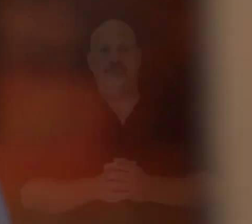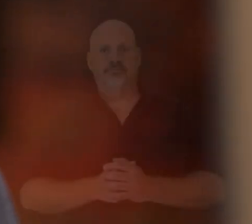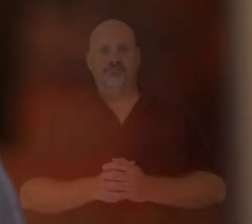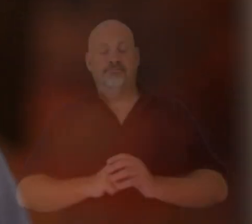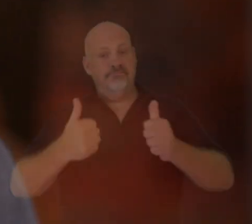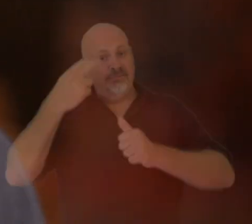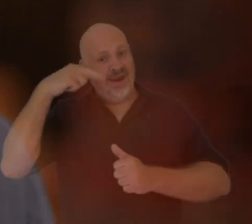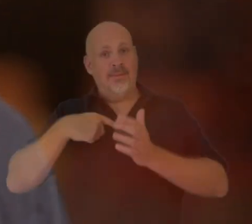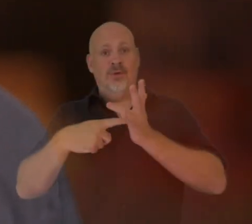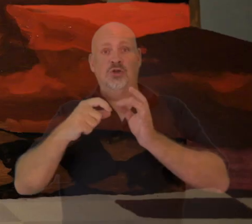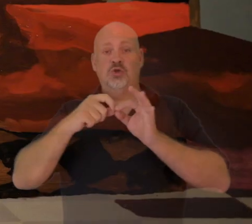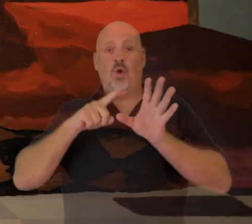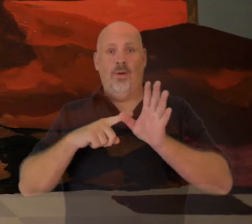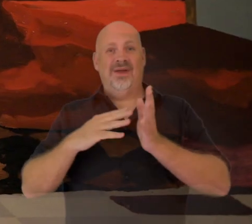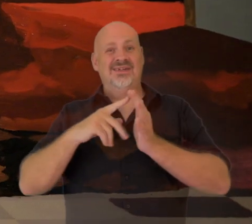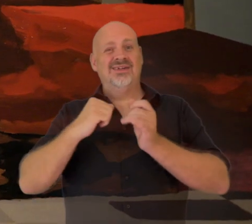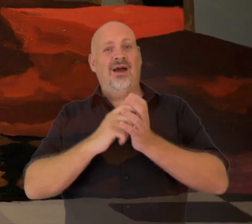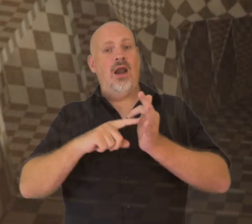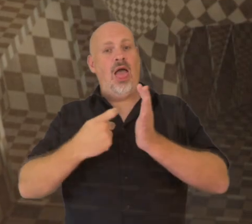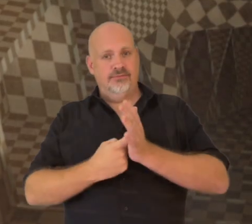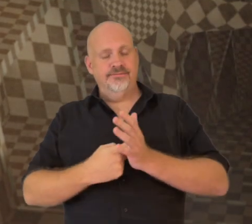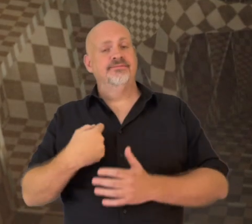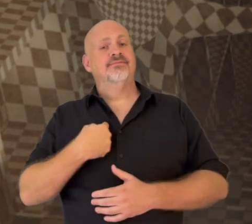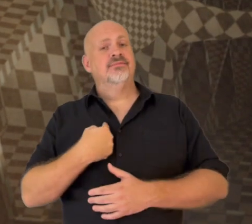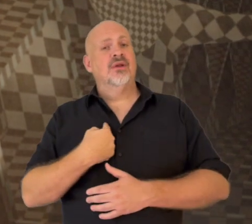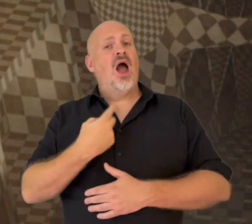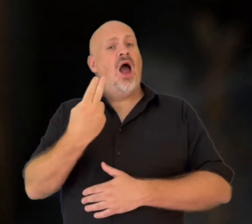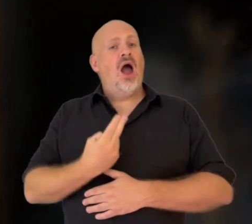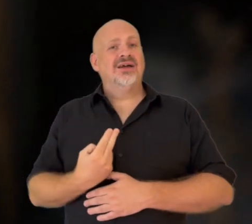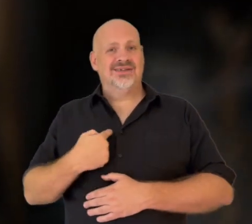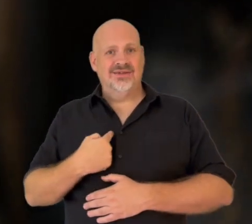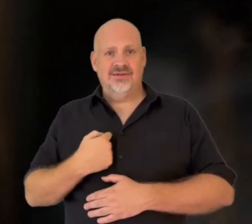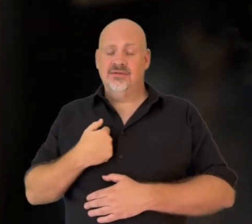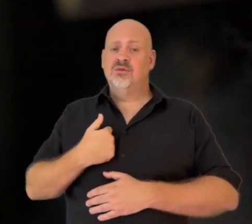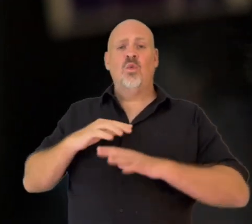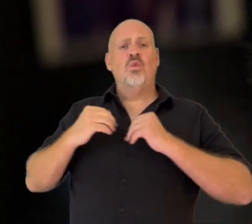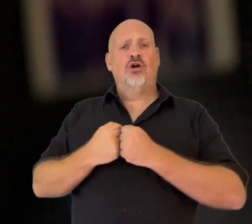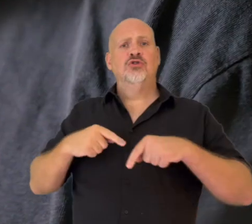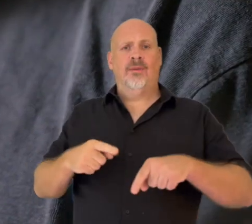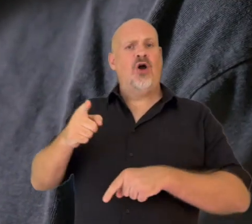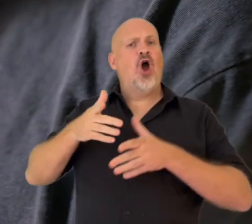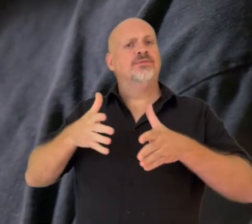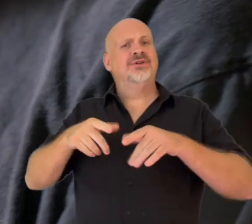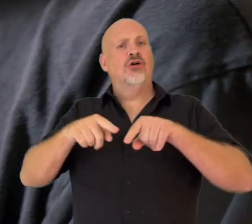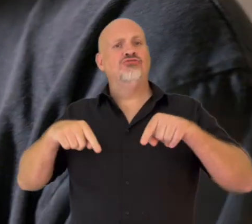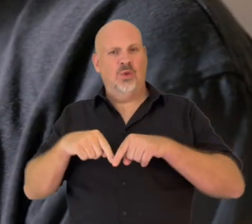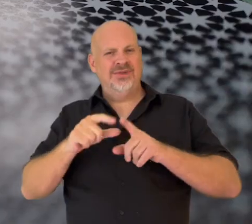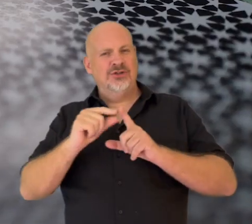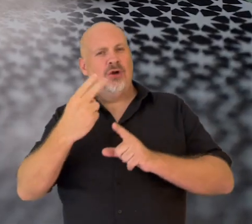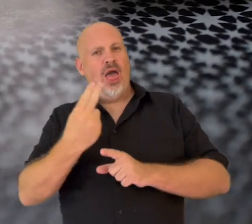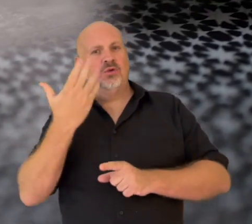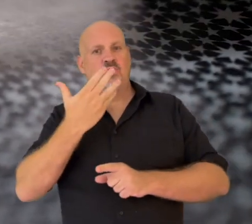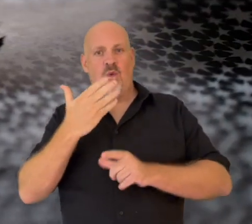My name is Toby Ziegler and I'm an artist, and I'm doing this workshop for Hospital Room's Digital Art School, focusing mainly